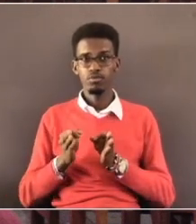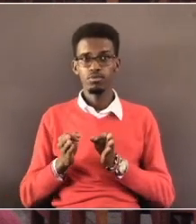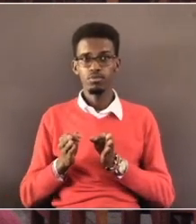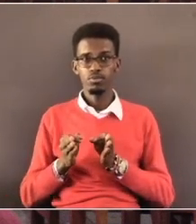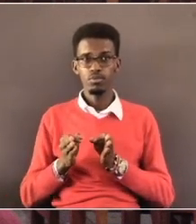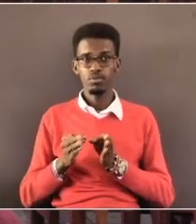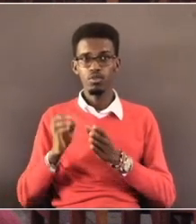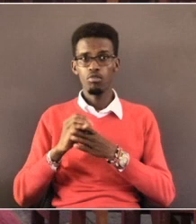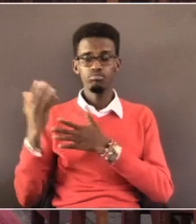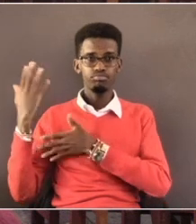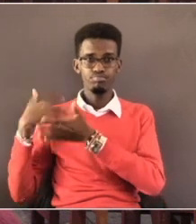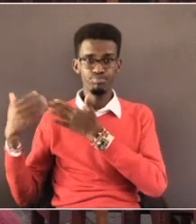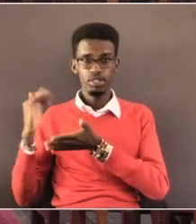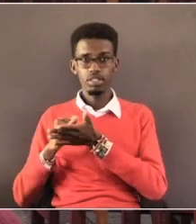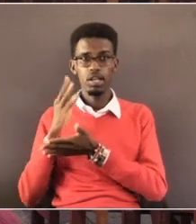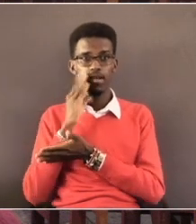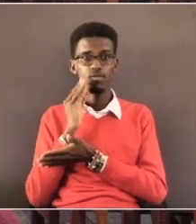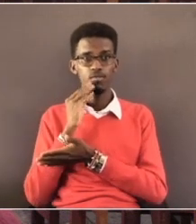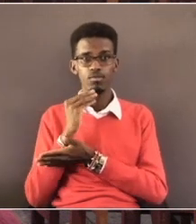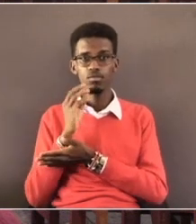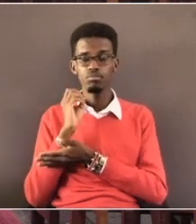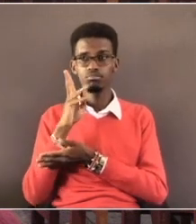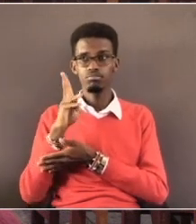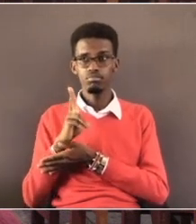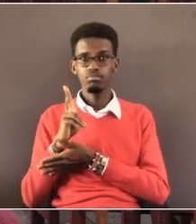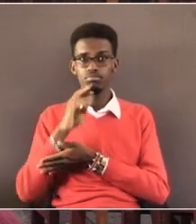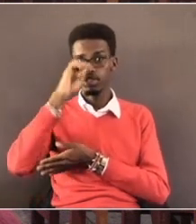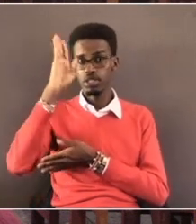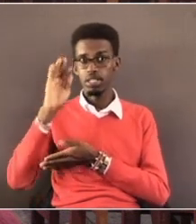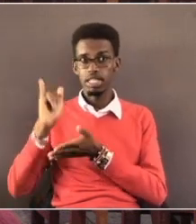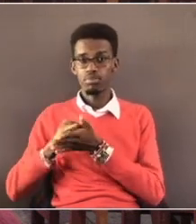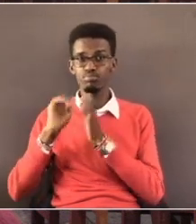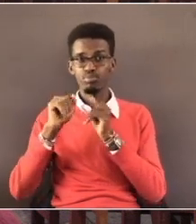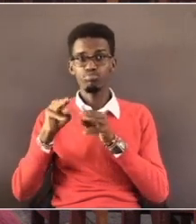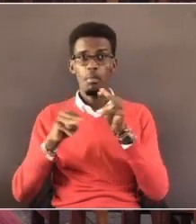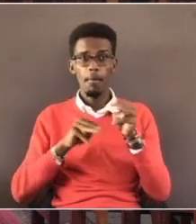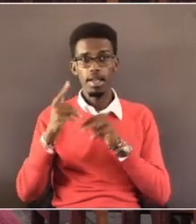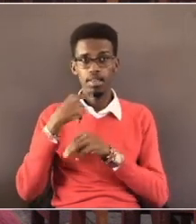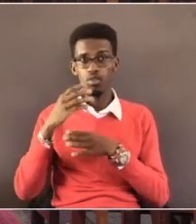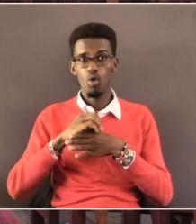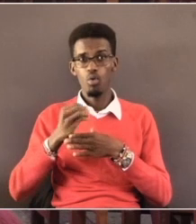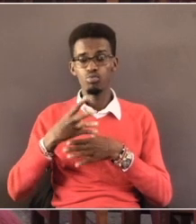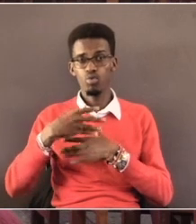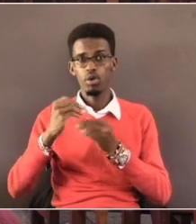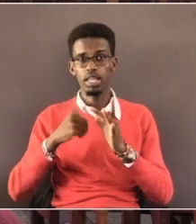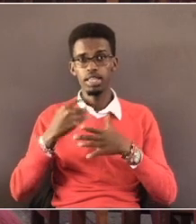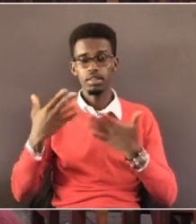Is it past experiences that you're like, wow, can I manage this or do I need to go and